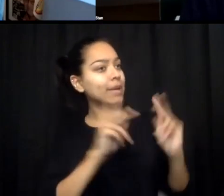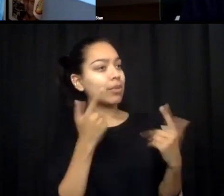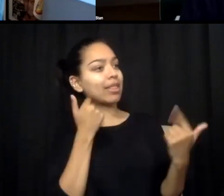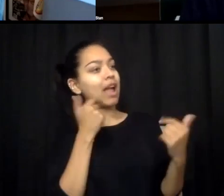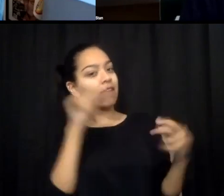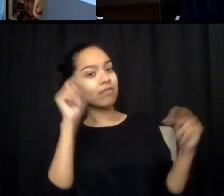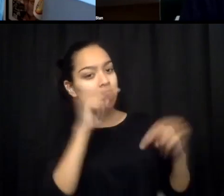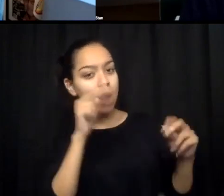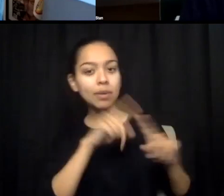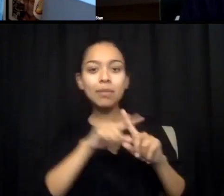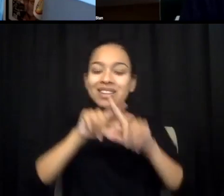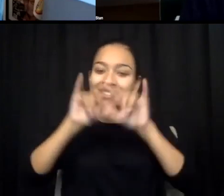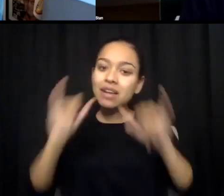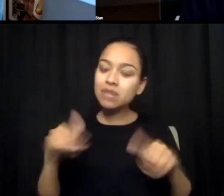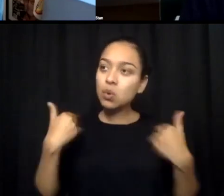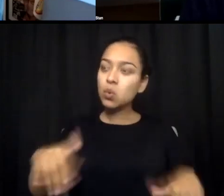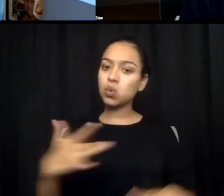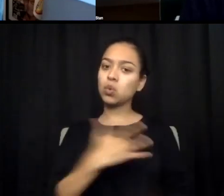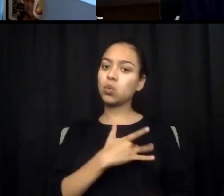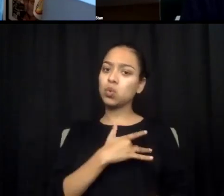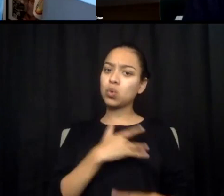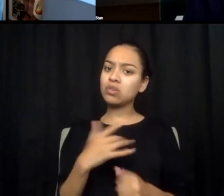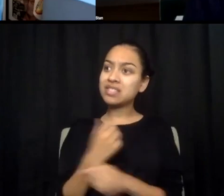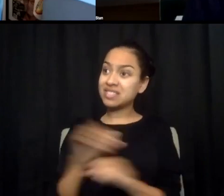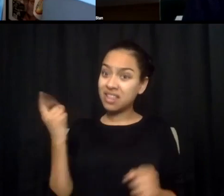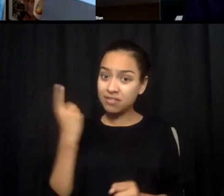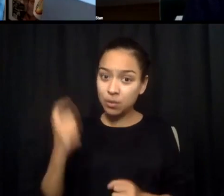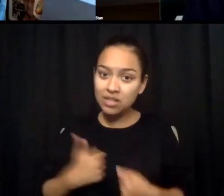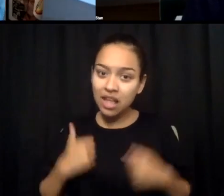Thank you for your words and your healing and